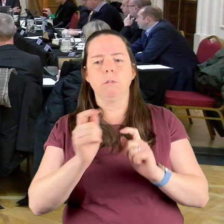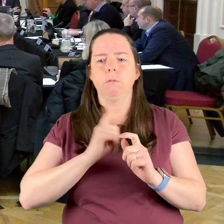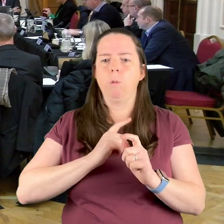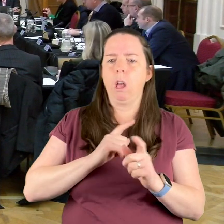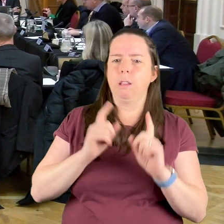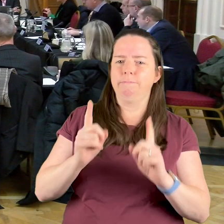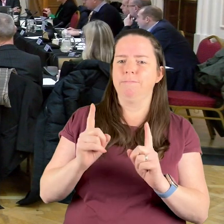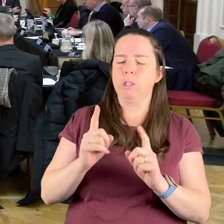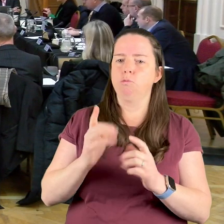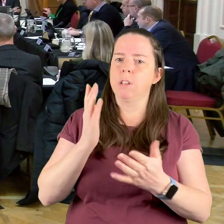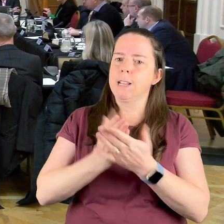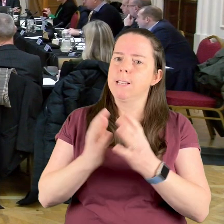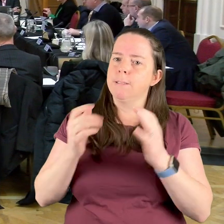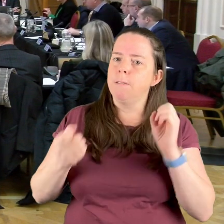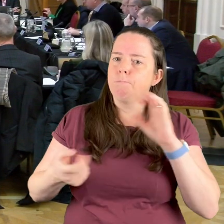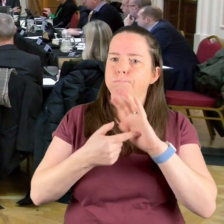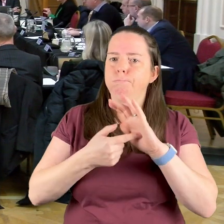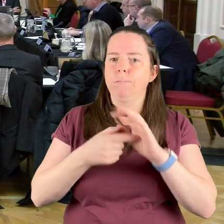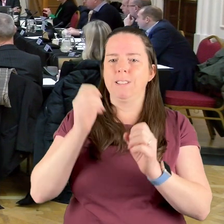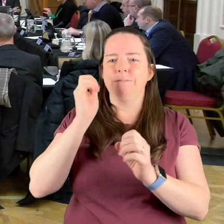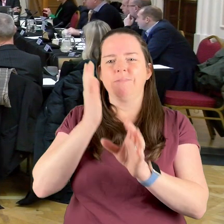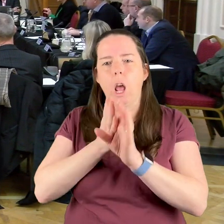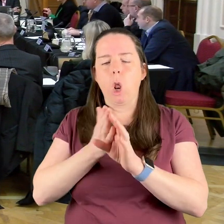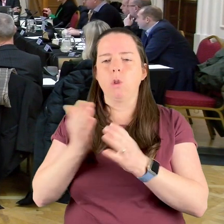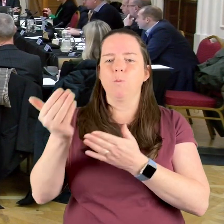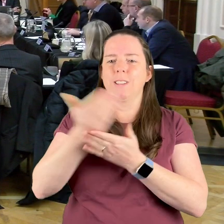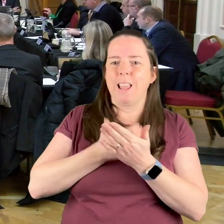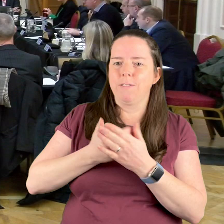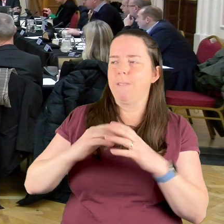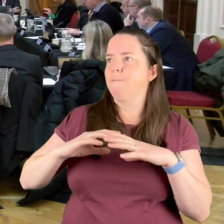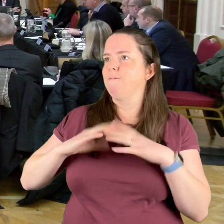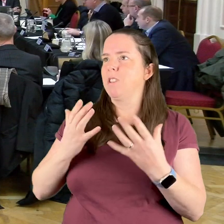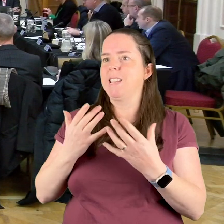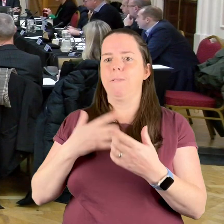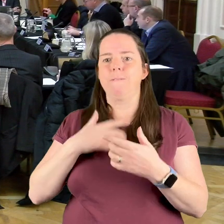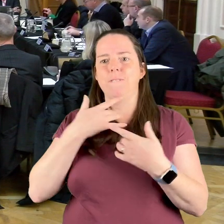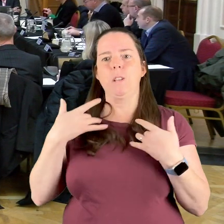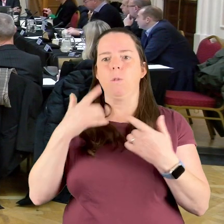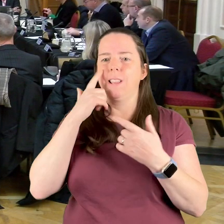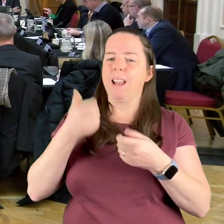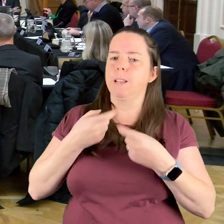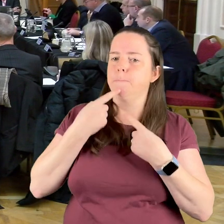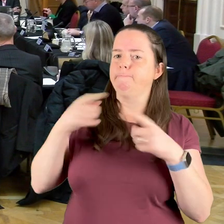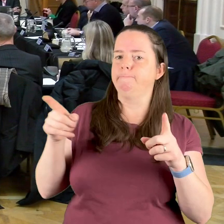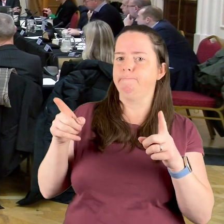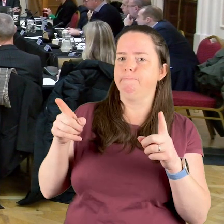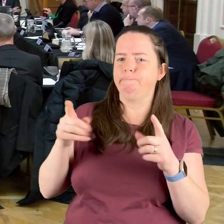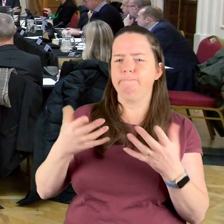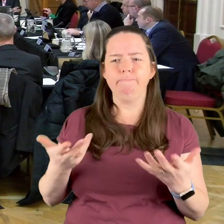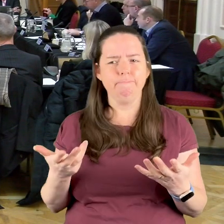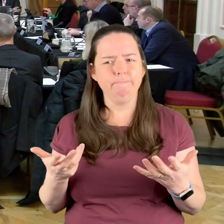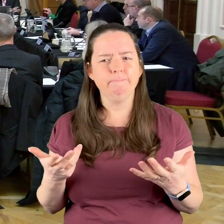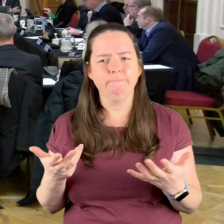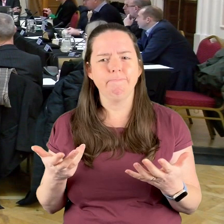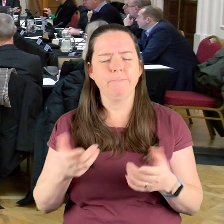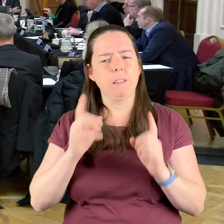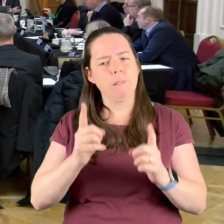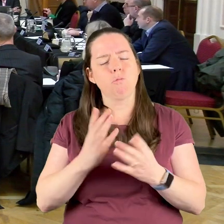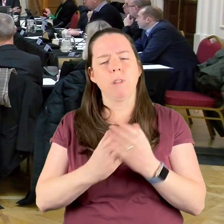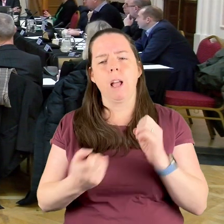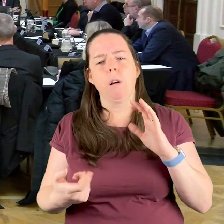absolutely critical. The psychological safety, freedom to speak up, do people feel able to raise concerns, because